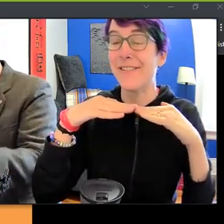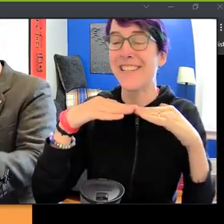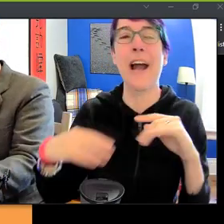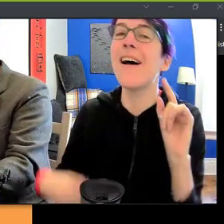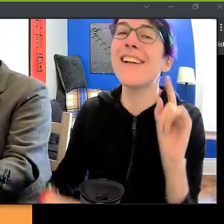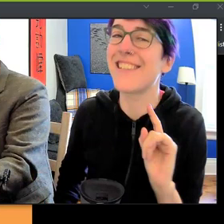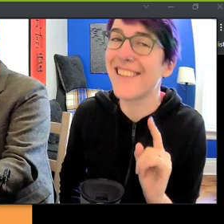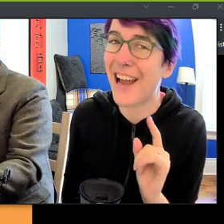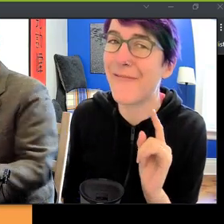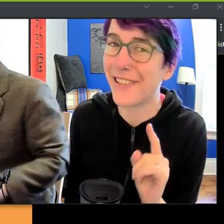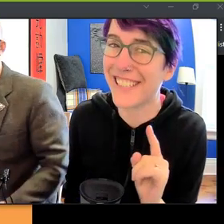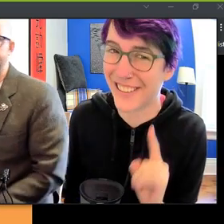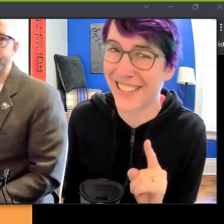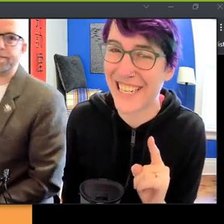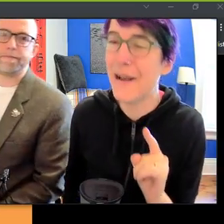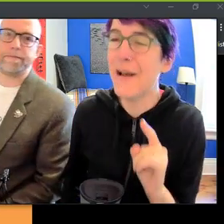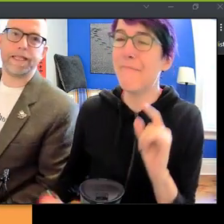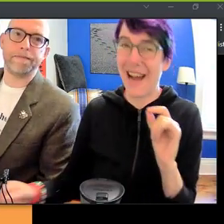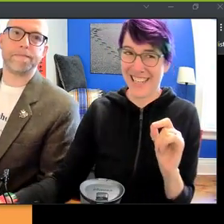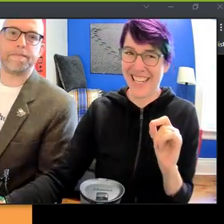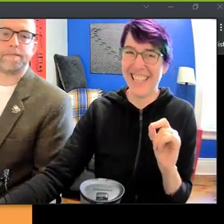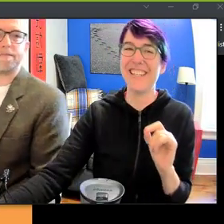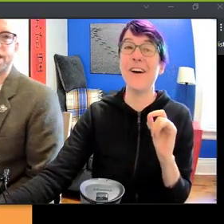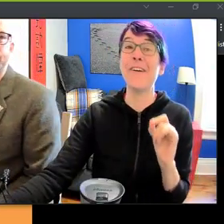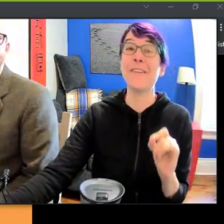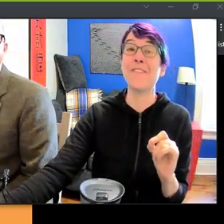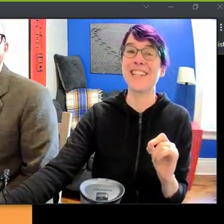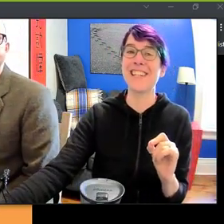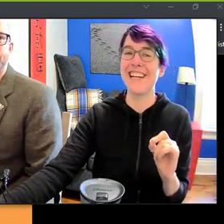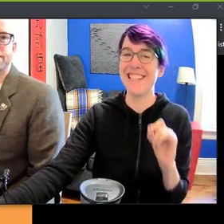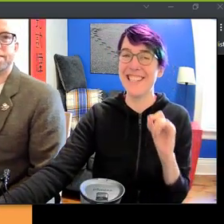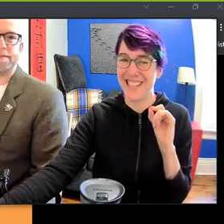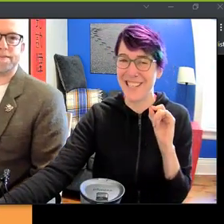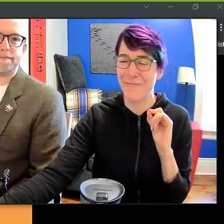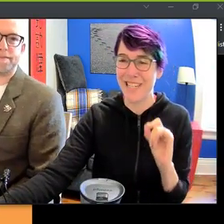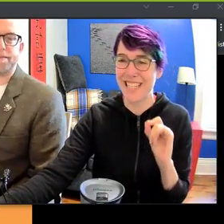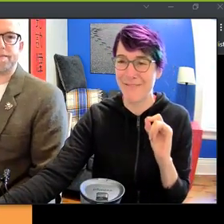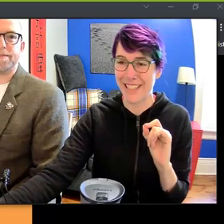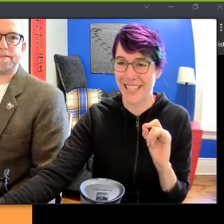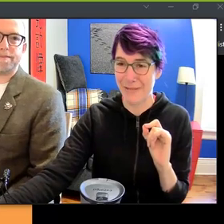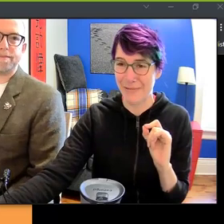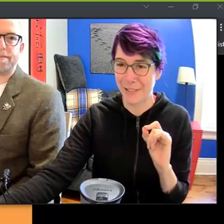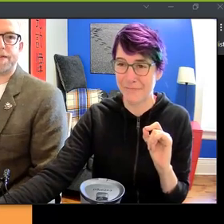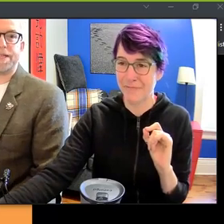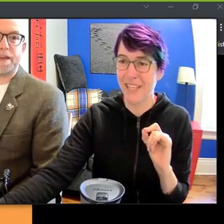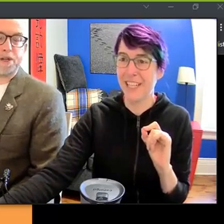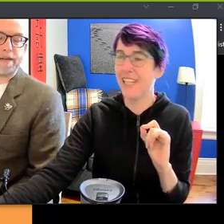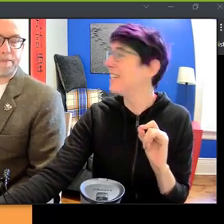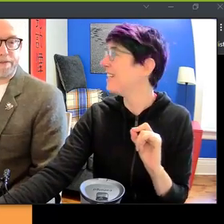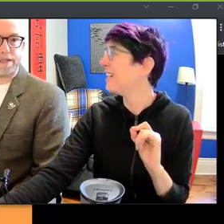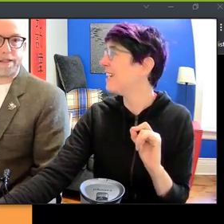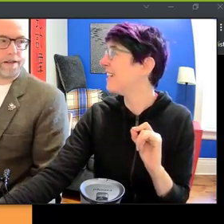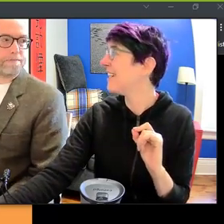get out. And I'm not sure that I fully agree, yeah. But knowing when the finish line is really, really helpful. That's Kimmy